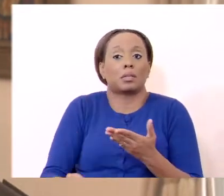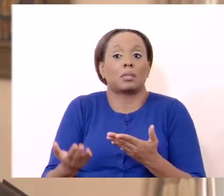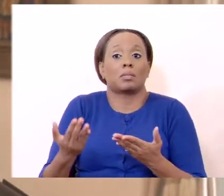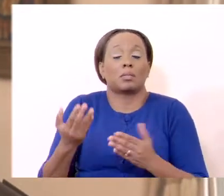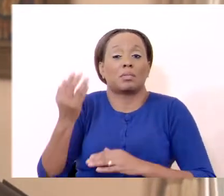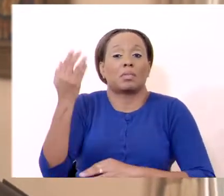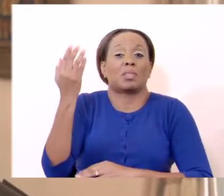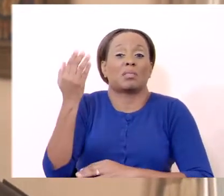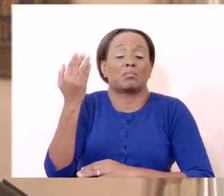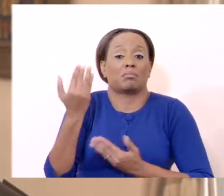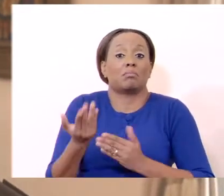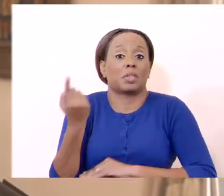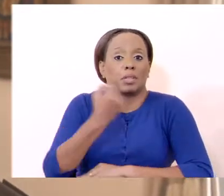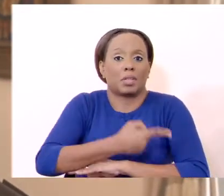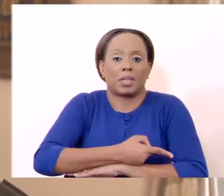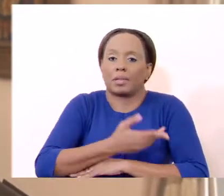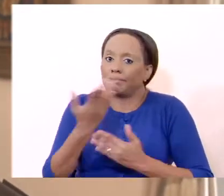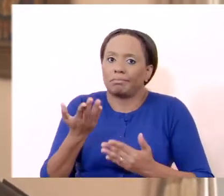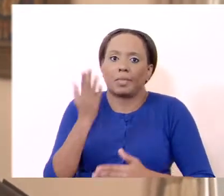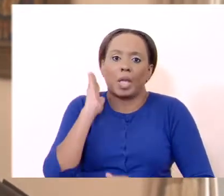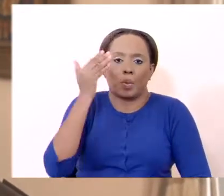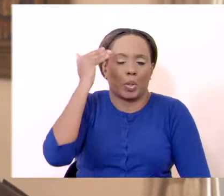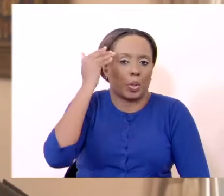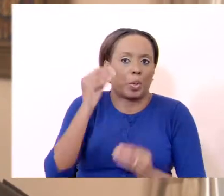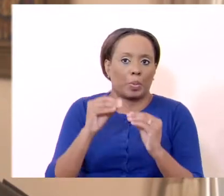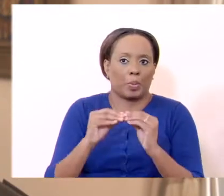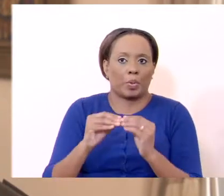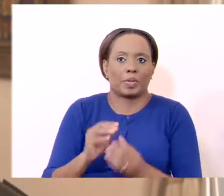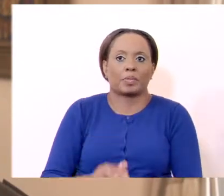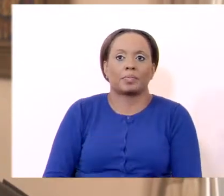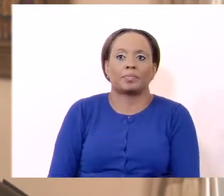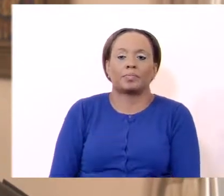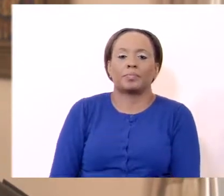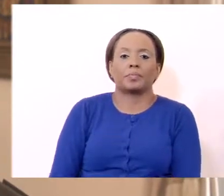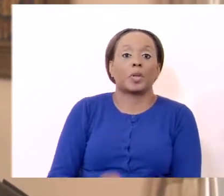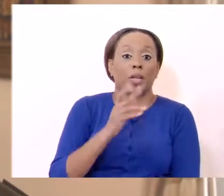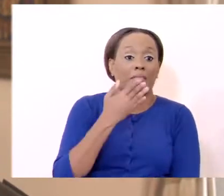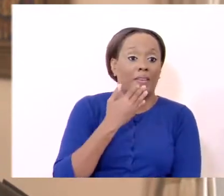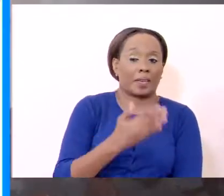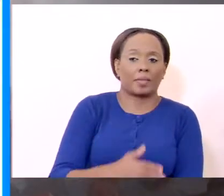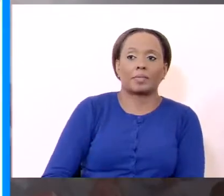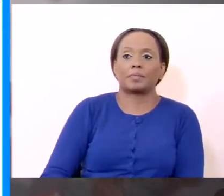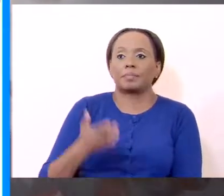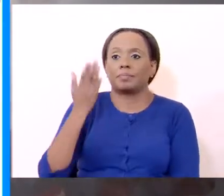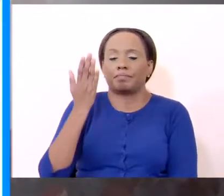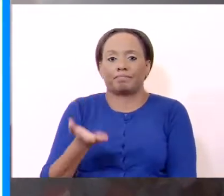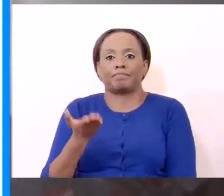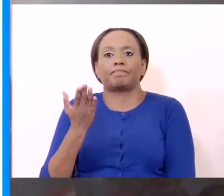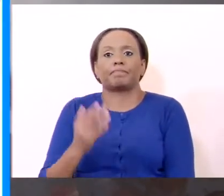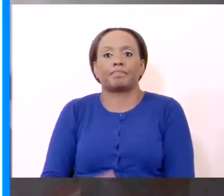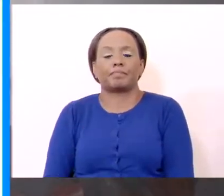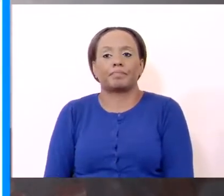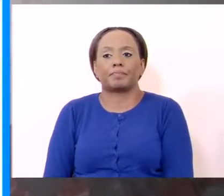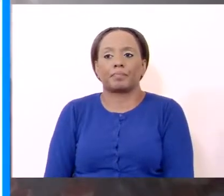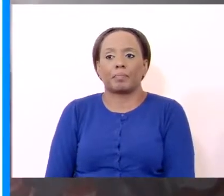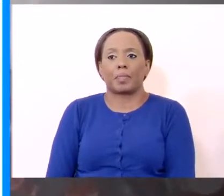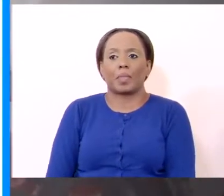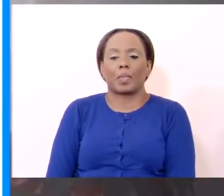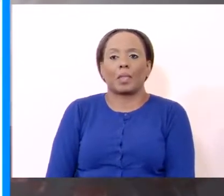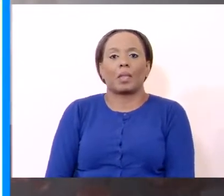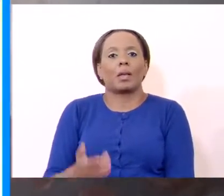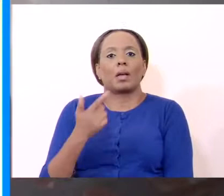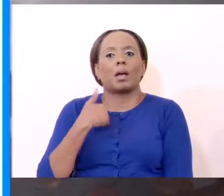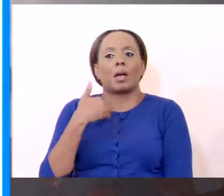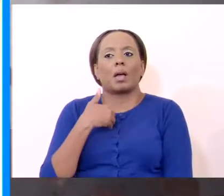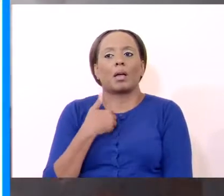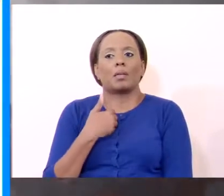Yes, good Thank morning. you. Again, questions for both, this is a dual question,